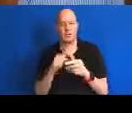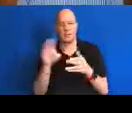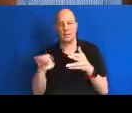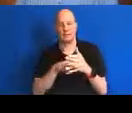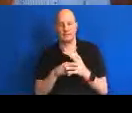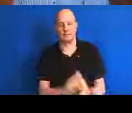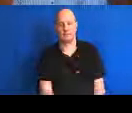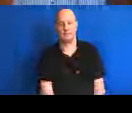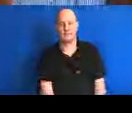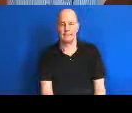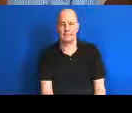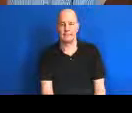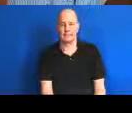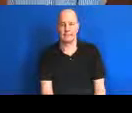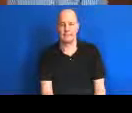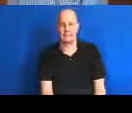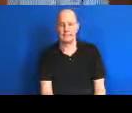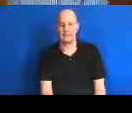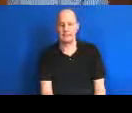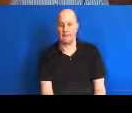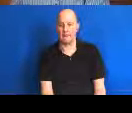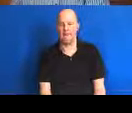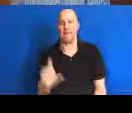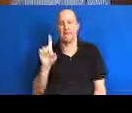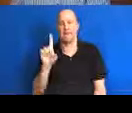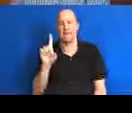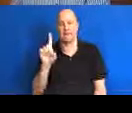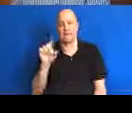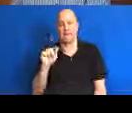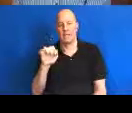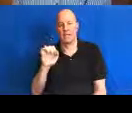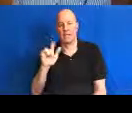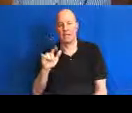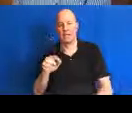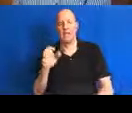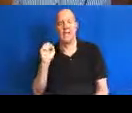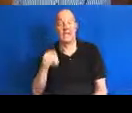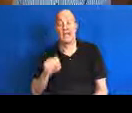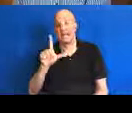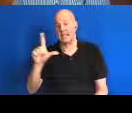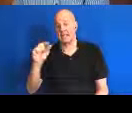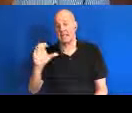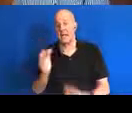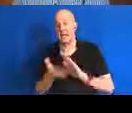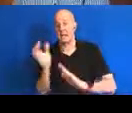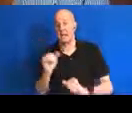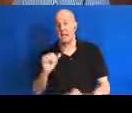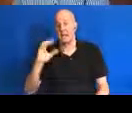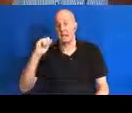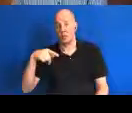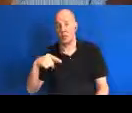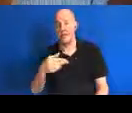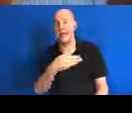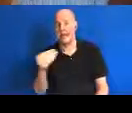break. Sure. Daniel says, can an LLC operate as a cooperative and use